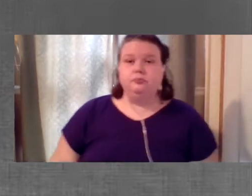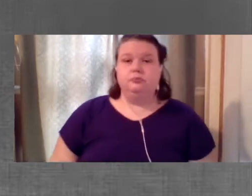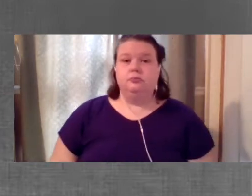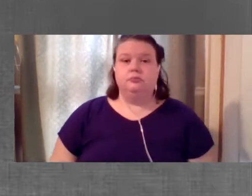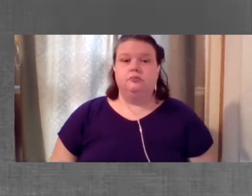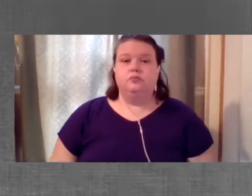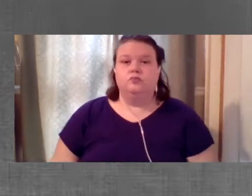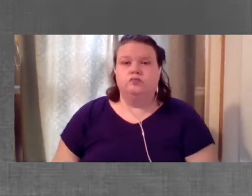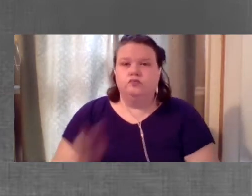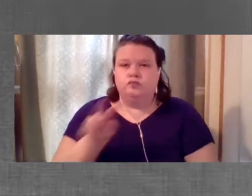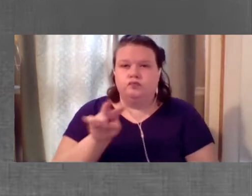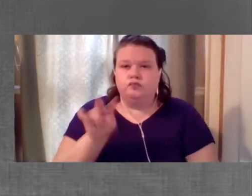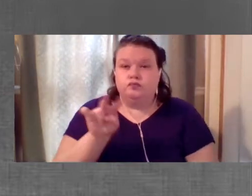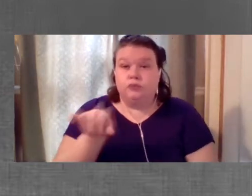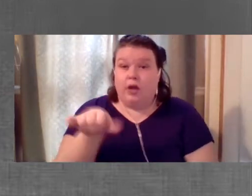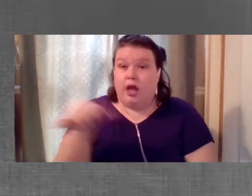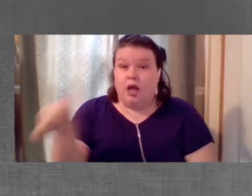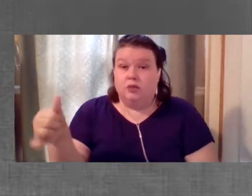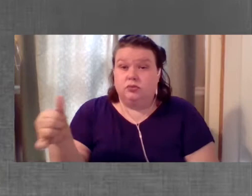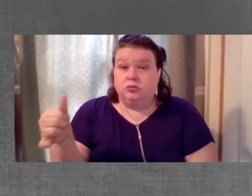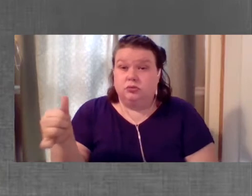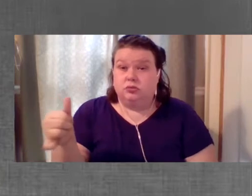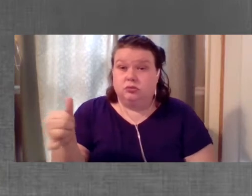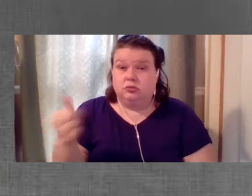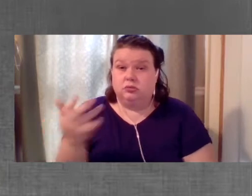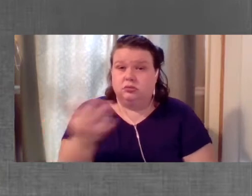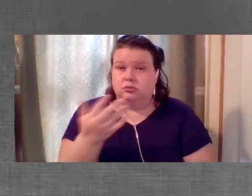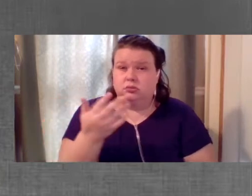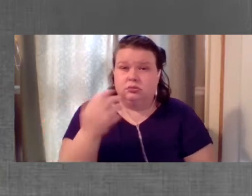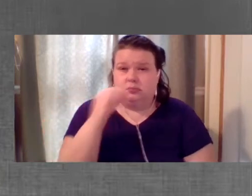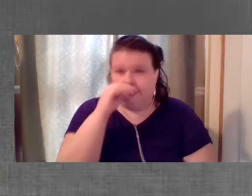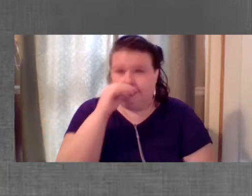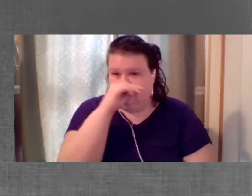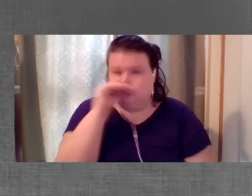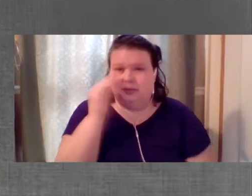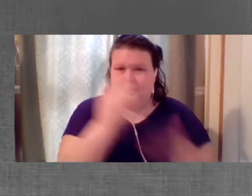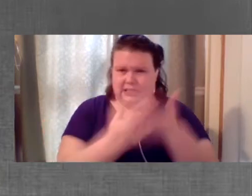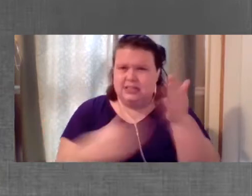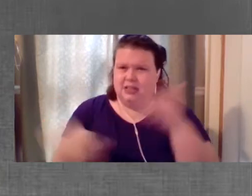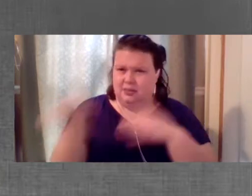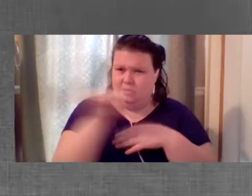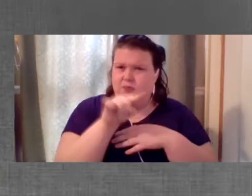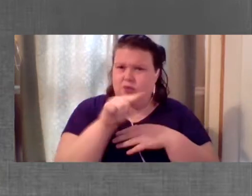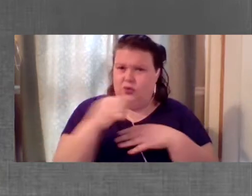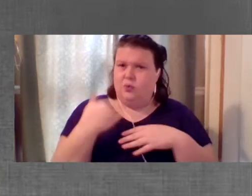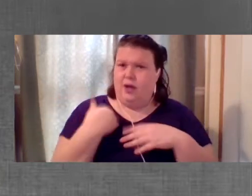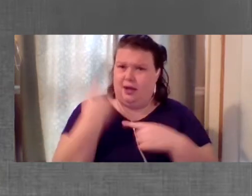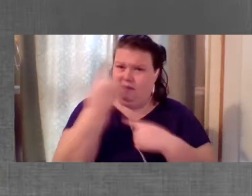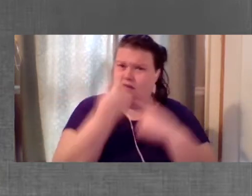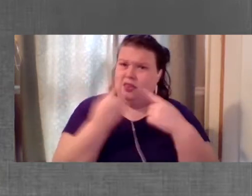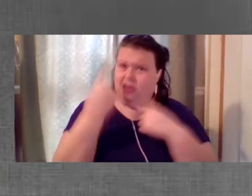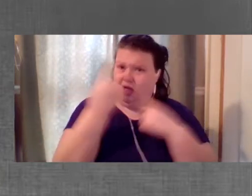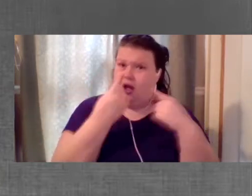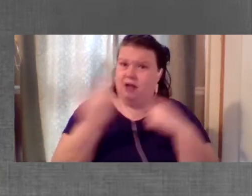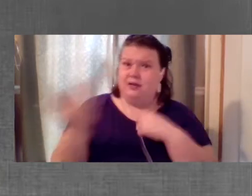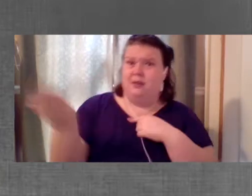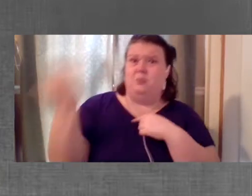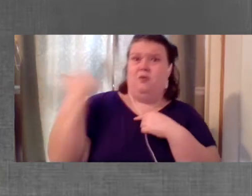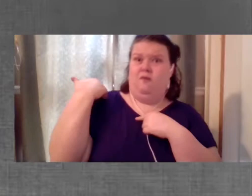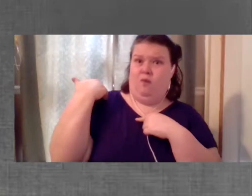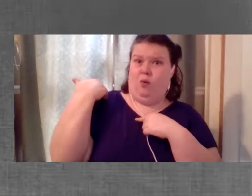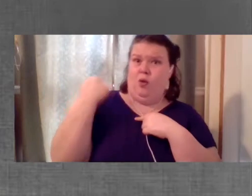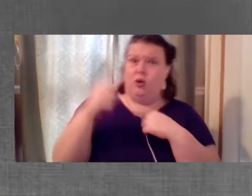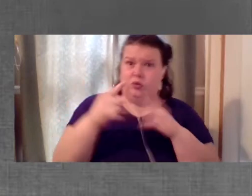Let's see. Anyone else have a comment? Some of you, I know, have thoughts because you've spoken up before in the breakout rooms I was in.